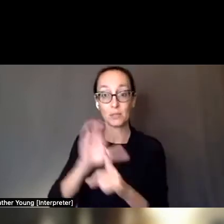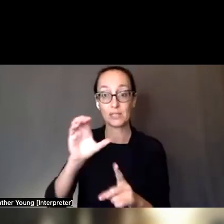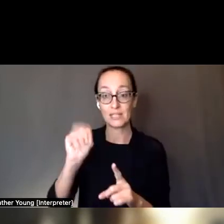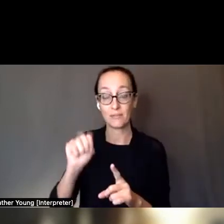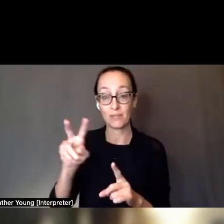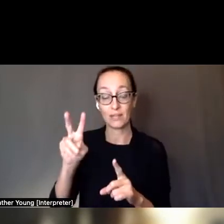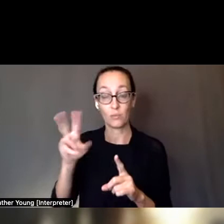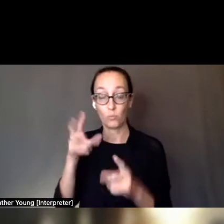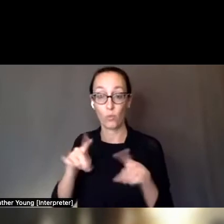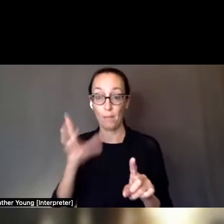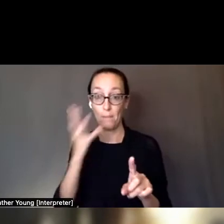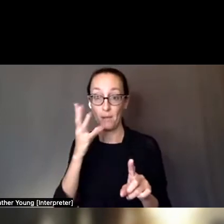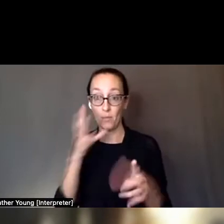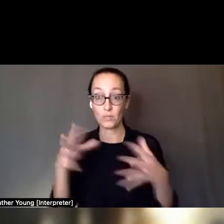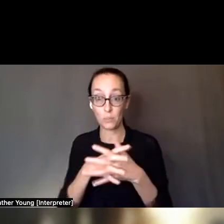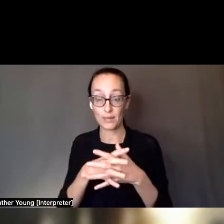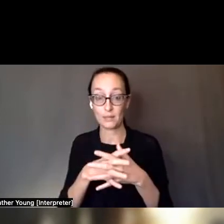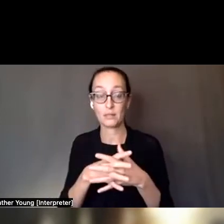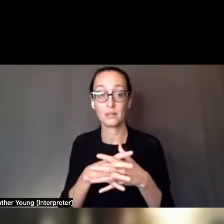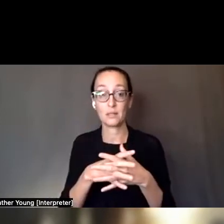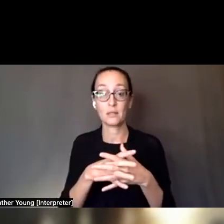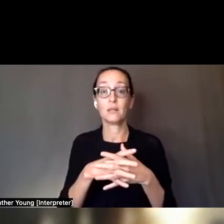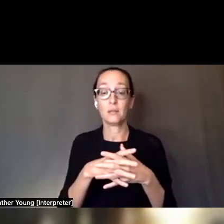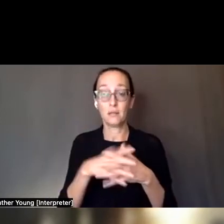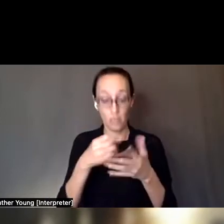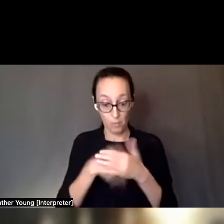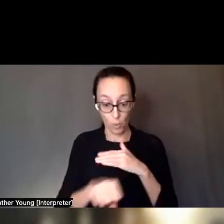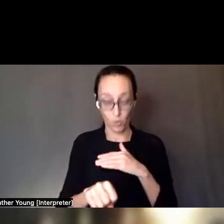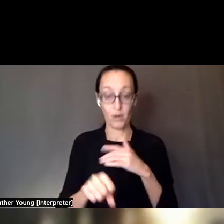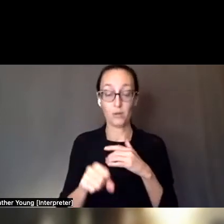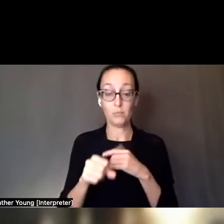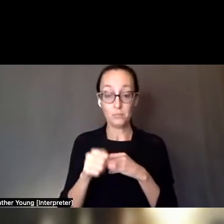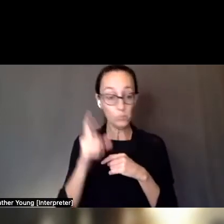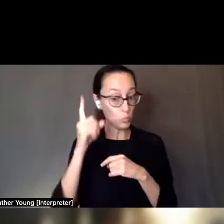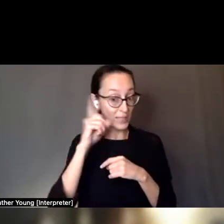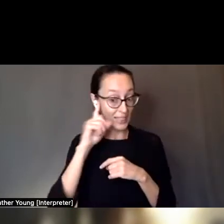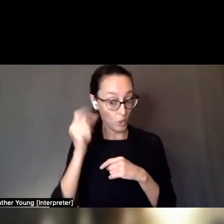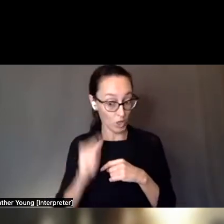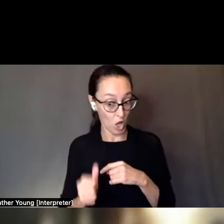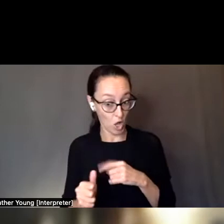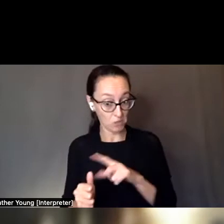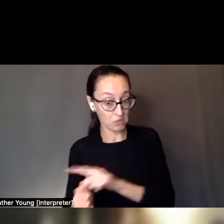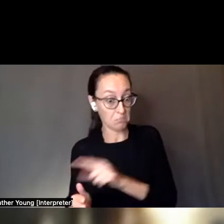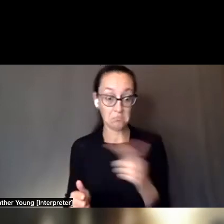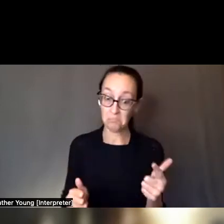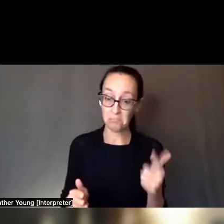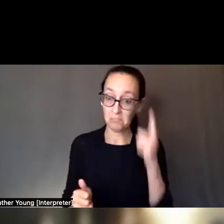pregnant, they're often born with hearing loss. It may start on one side and move to the other